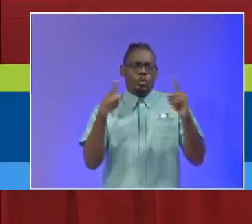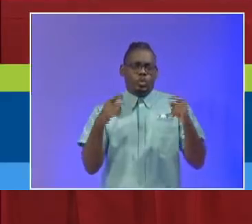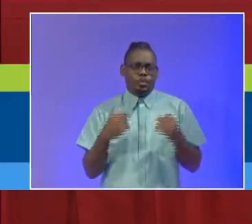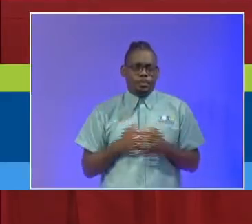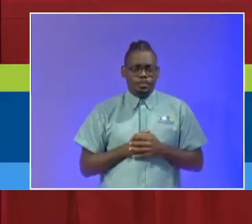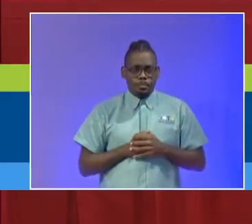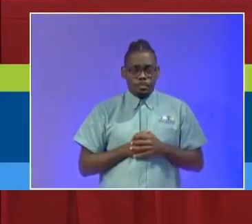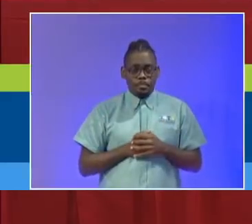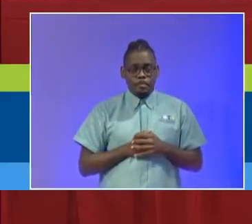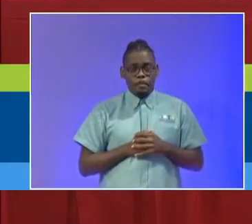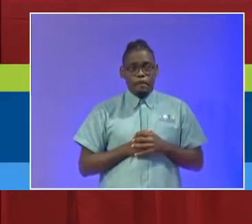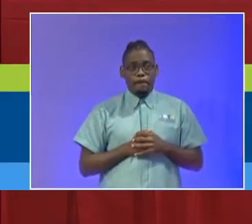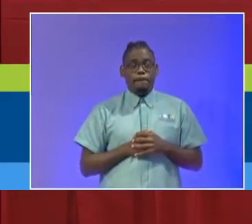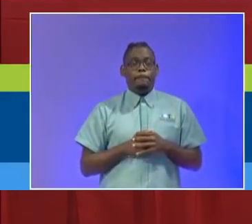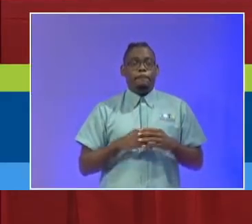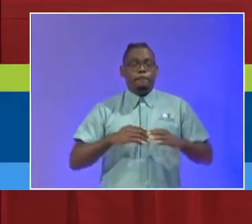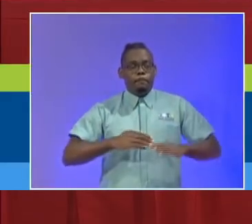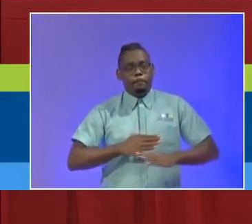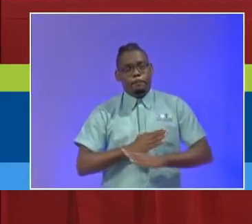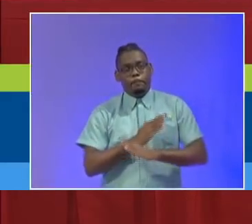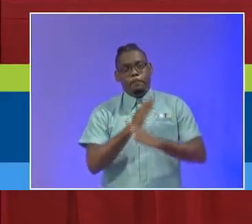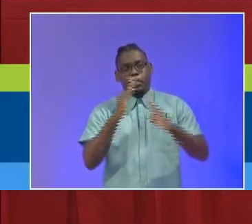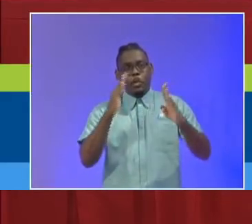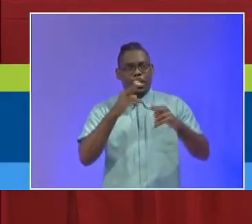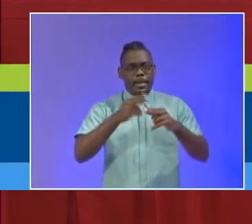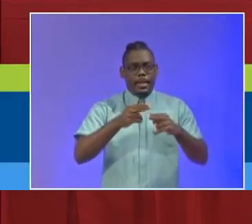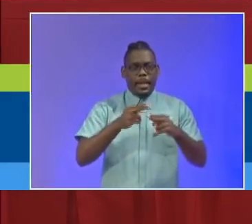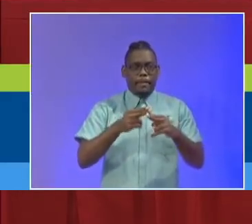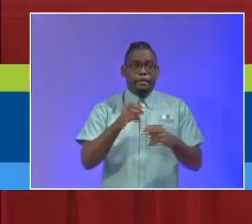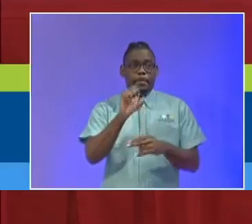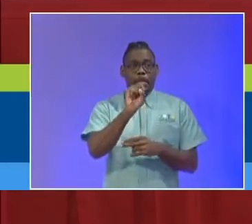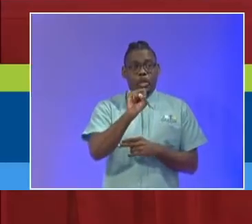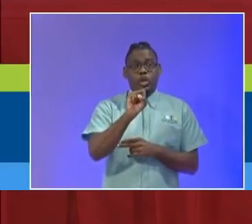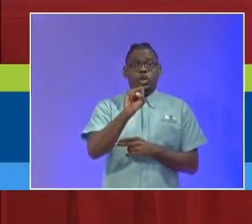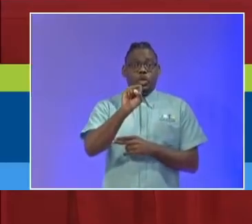Hi, good morning. This is Suan Wayo from azpnews.com.